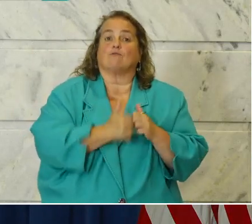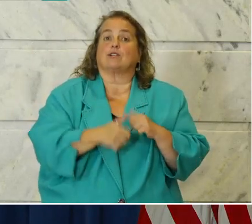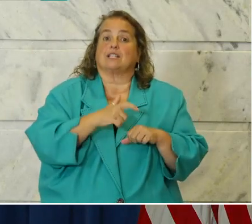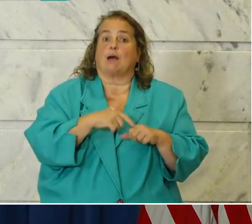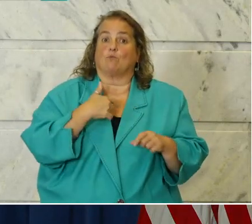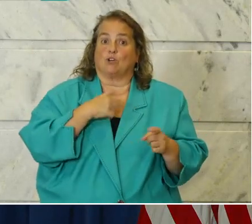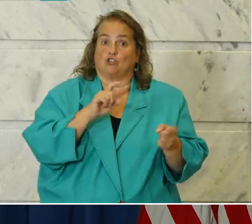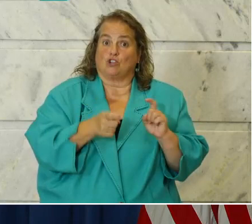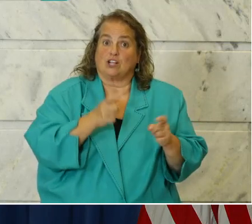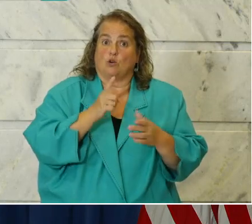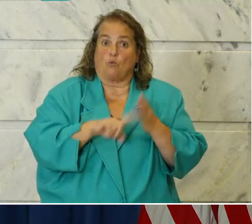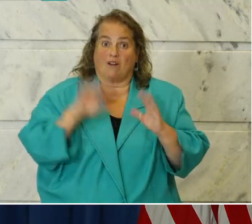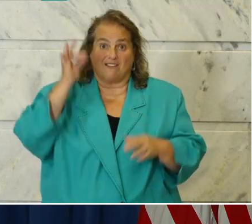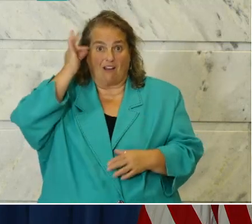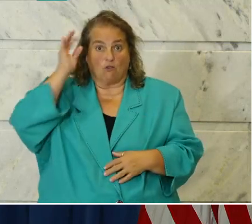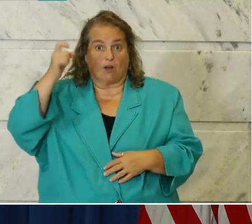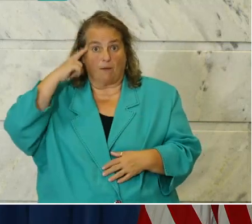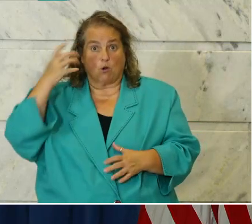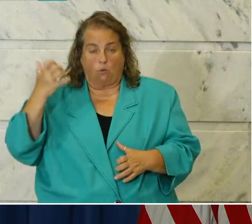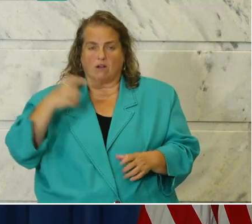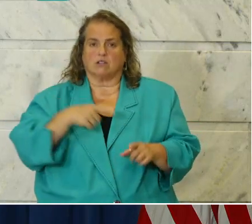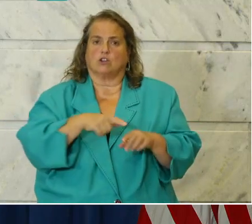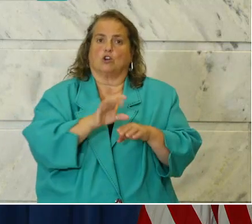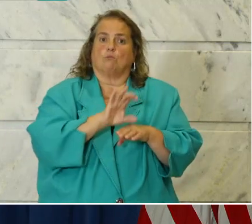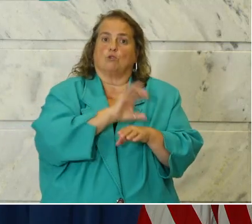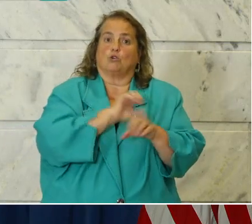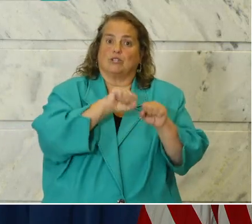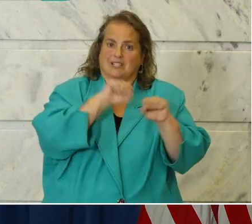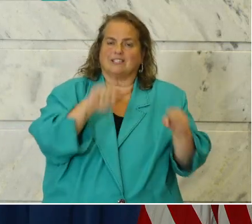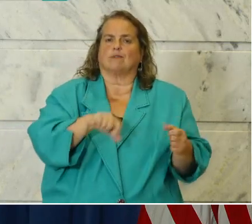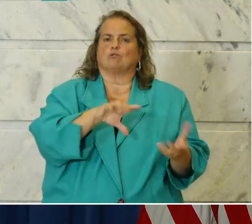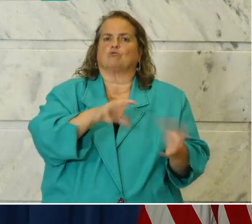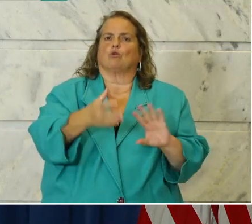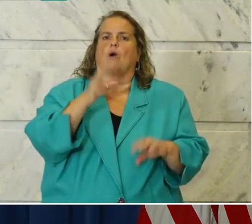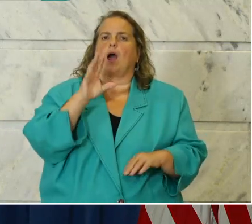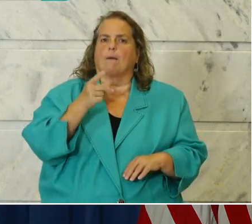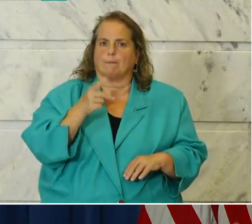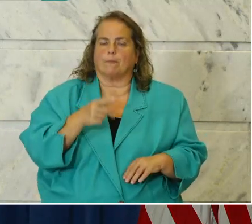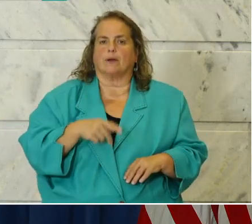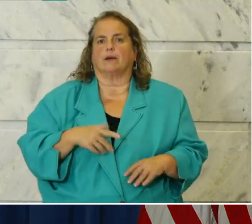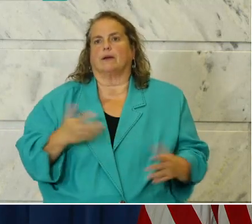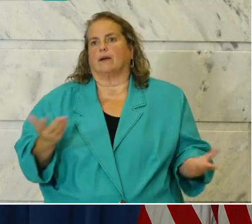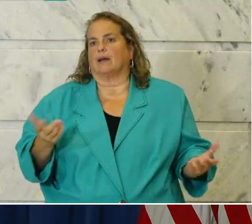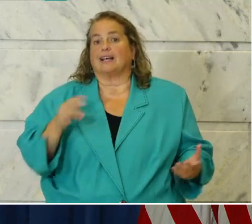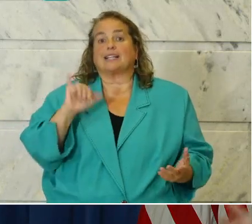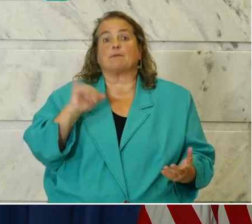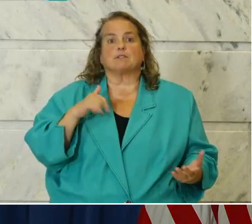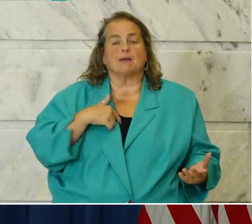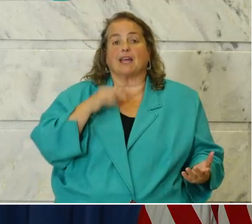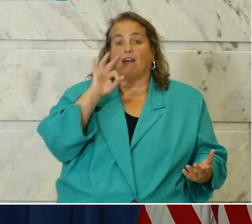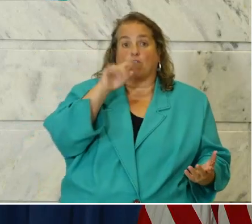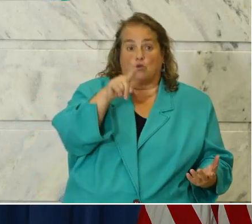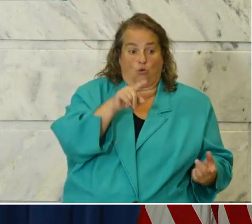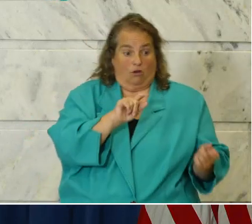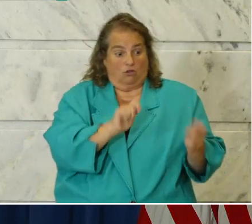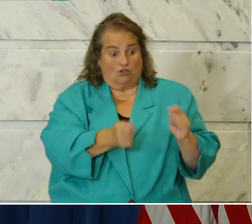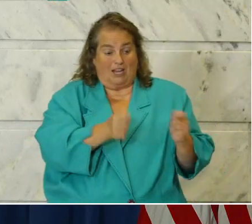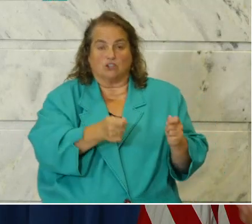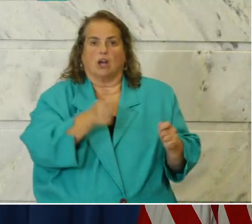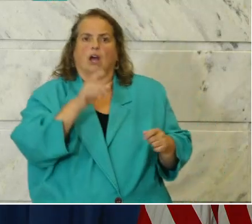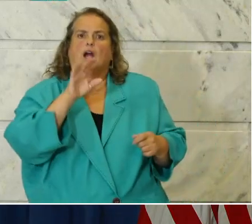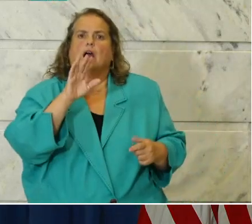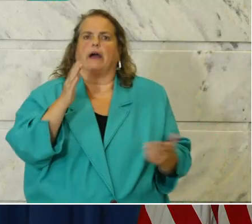to try to change something in a major computer system, something screws up. And if you're me, your email doesn't work or your calendar doesn't work, and then you have to go back